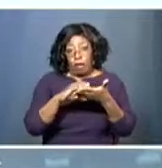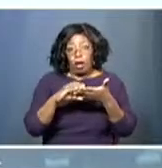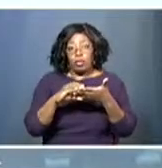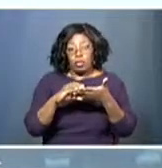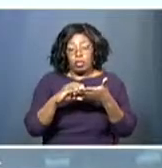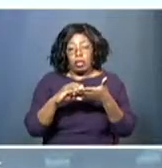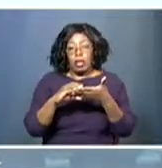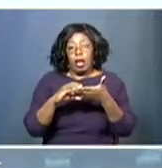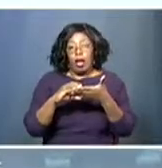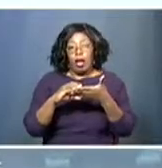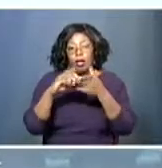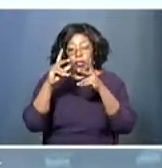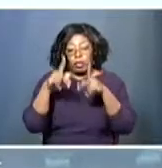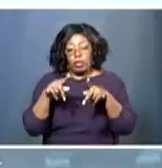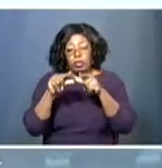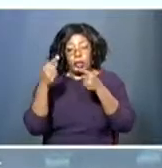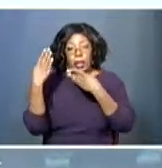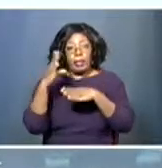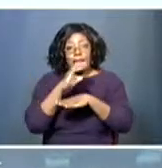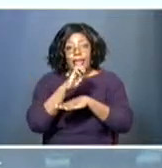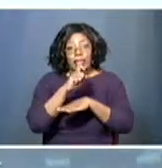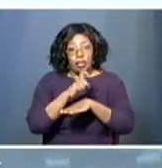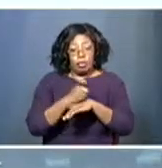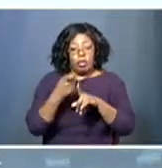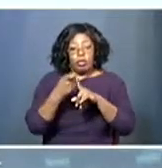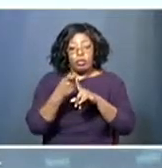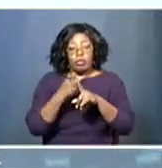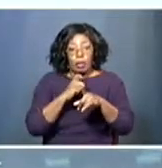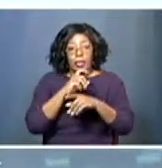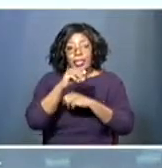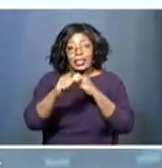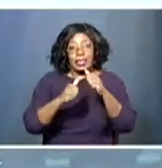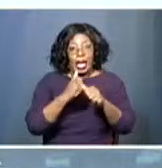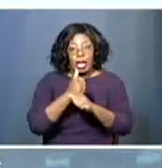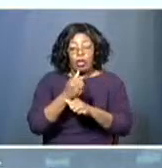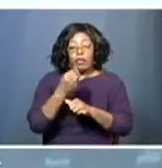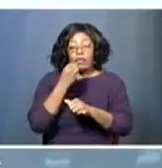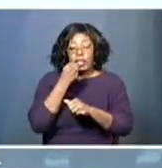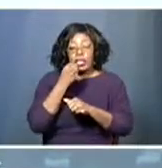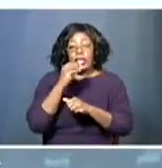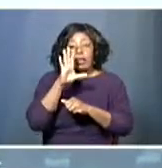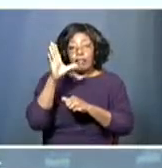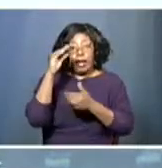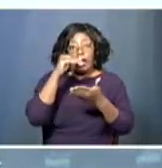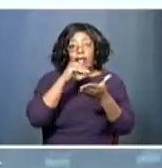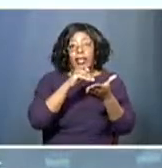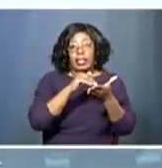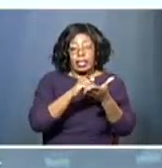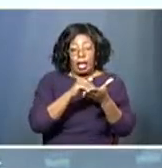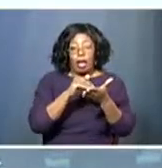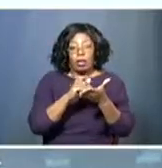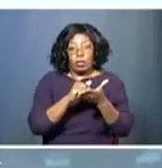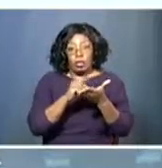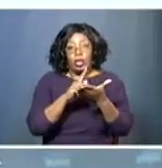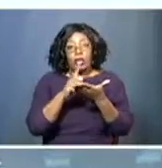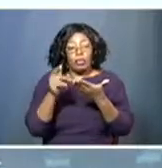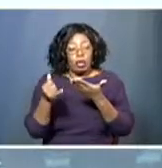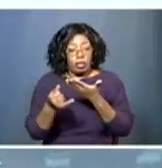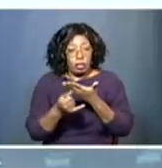Providence, Grand Bahama, and Exuma, thanks to proceeds from its annual Feed 5,000 holiday initiative. An